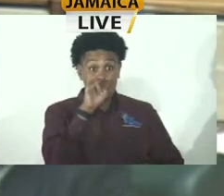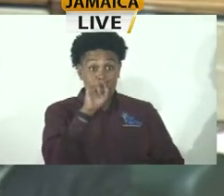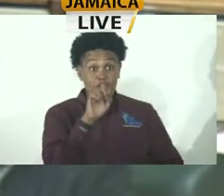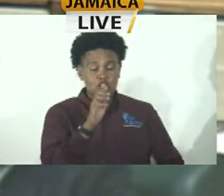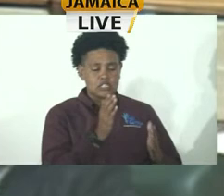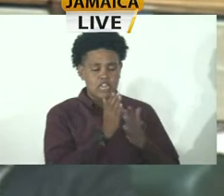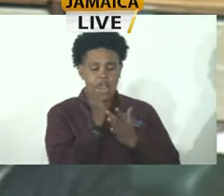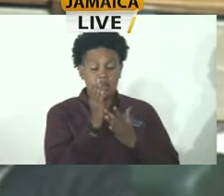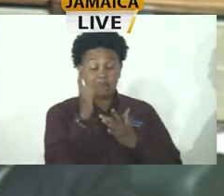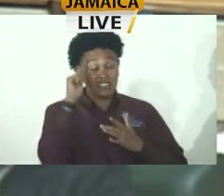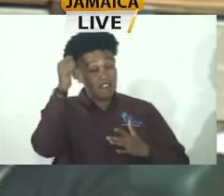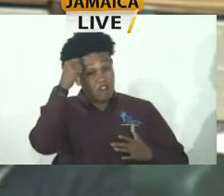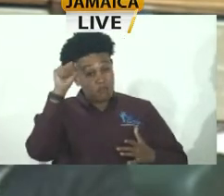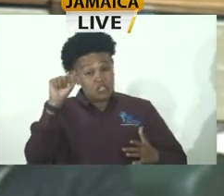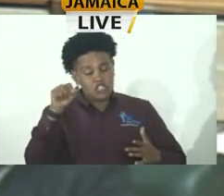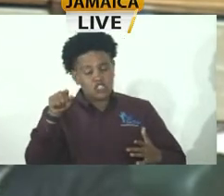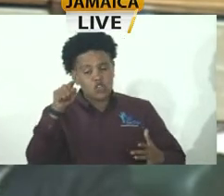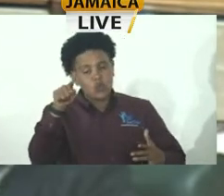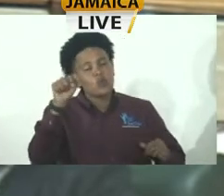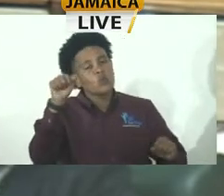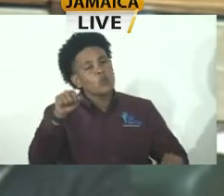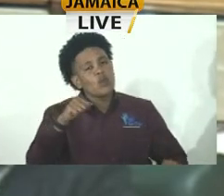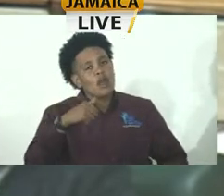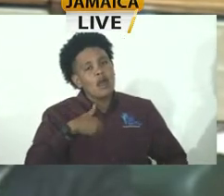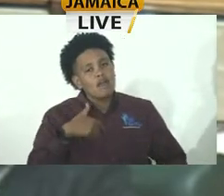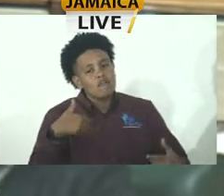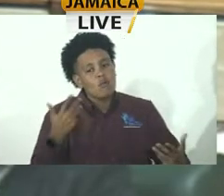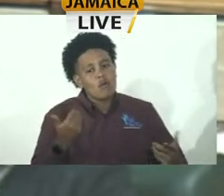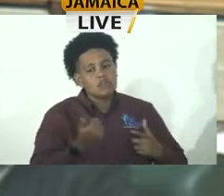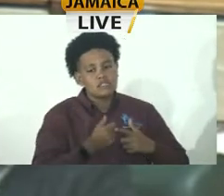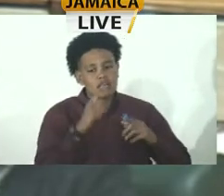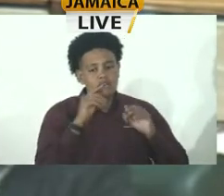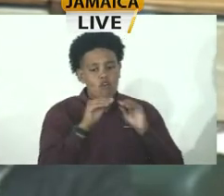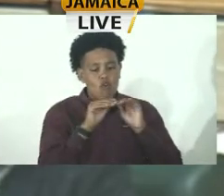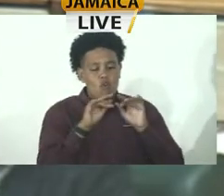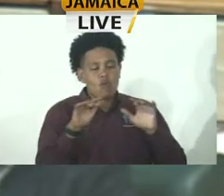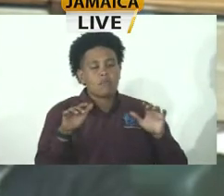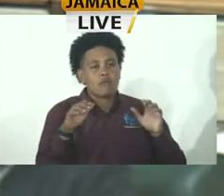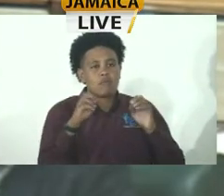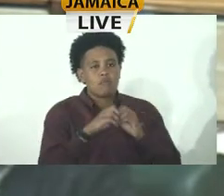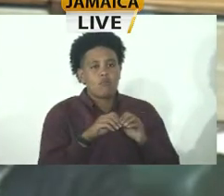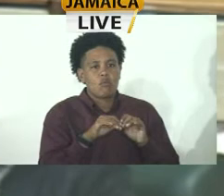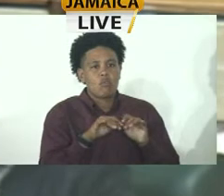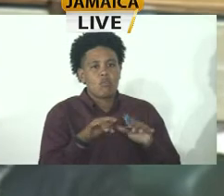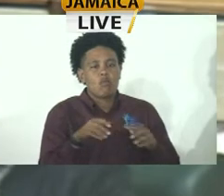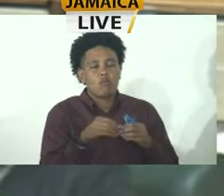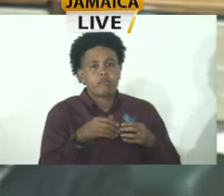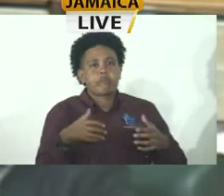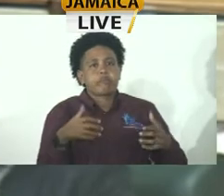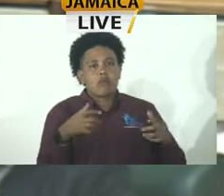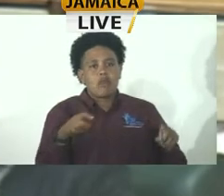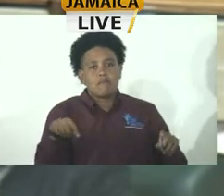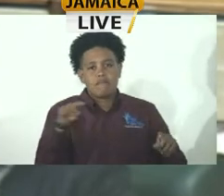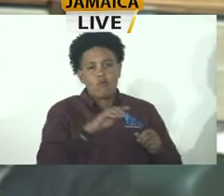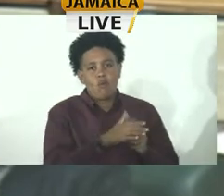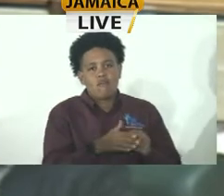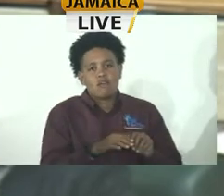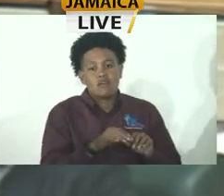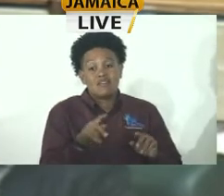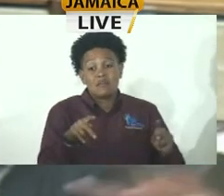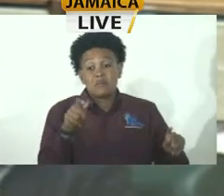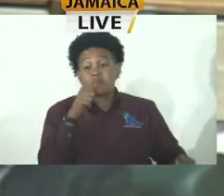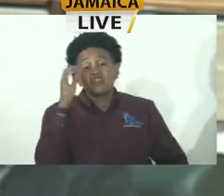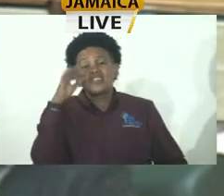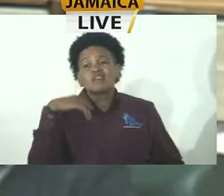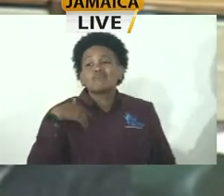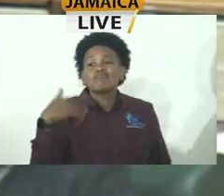objection that you could have outbreaks occurring so for those people who decide they are not wearing